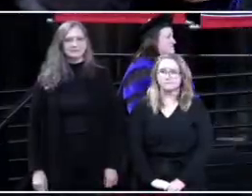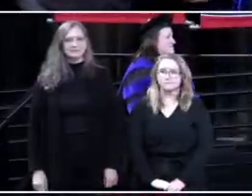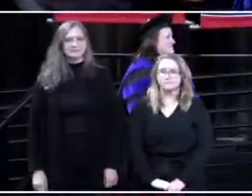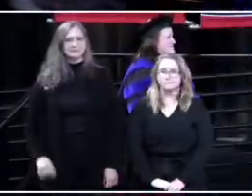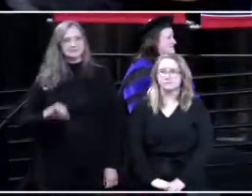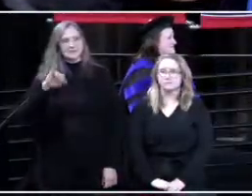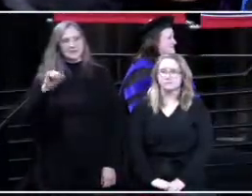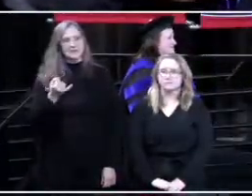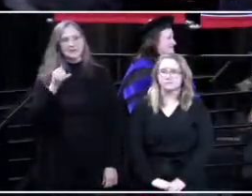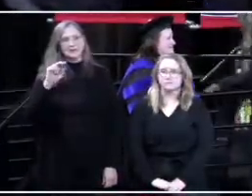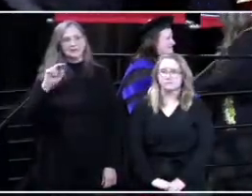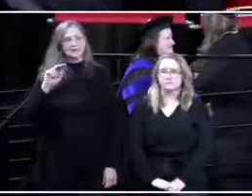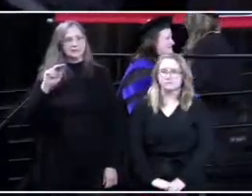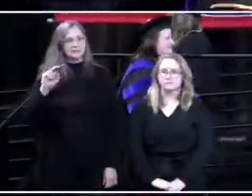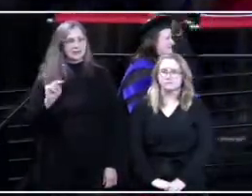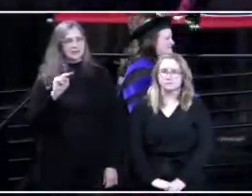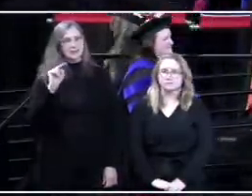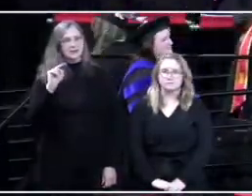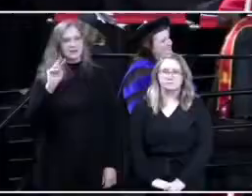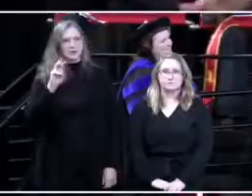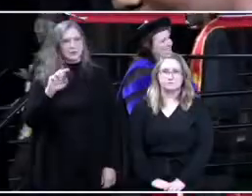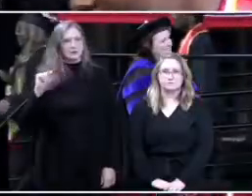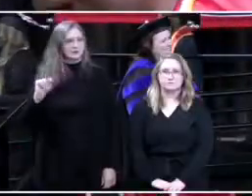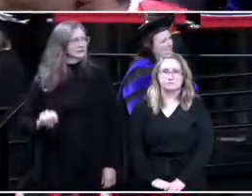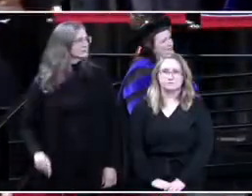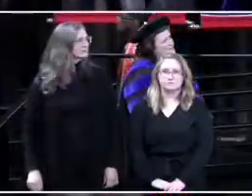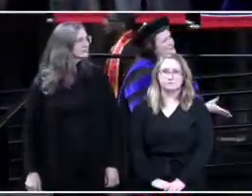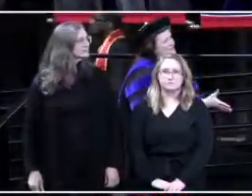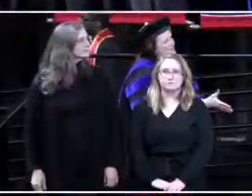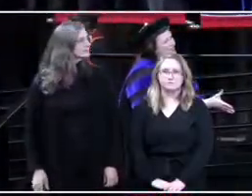Jamari Nehemiah Witt.